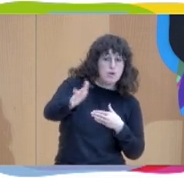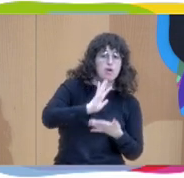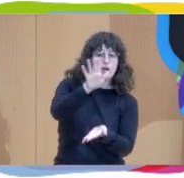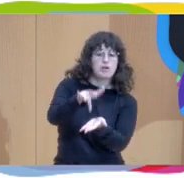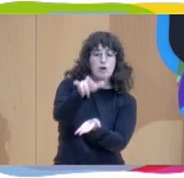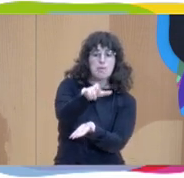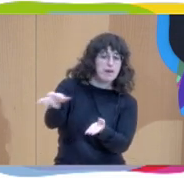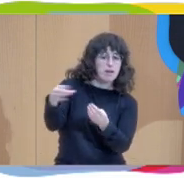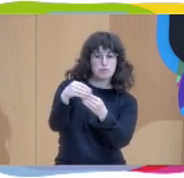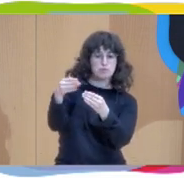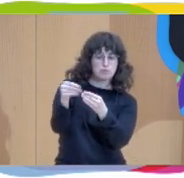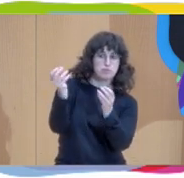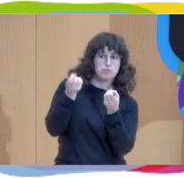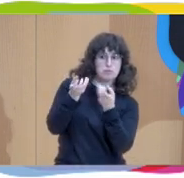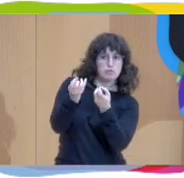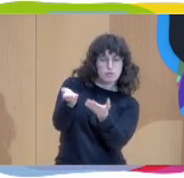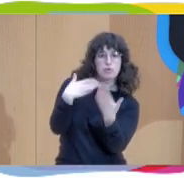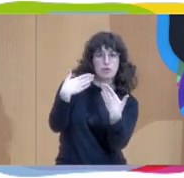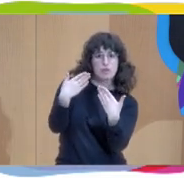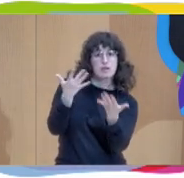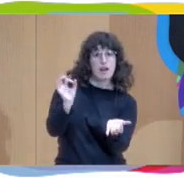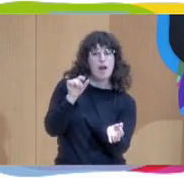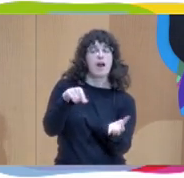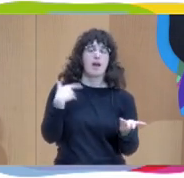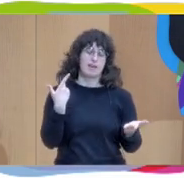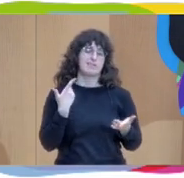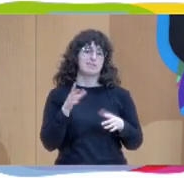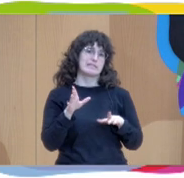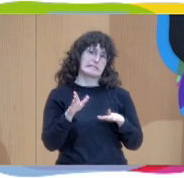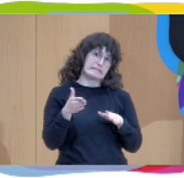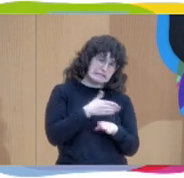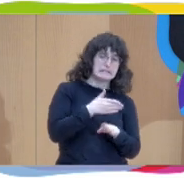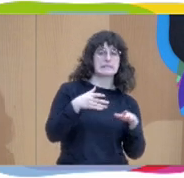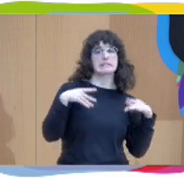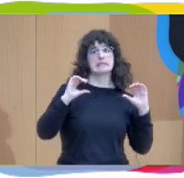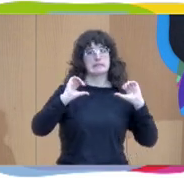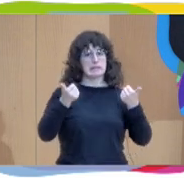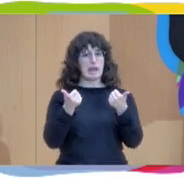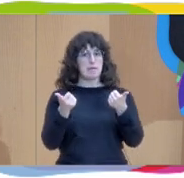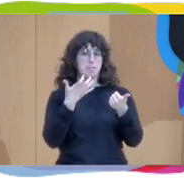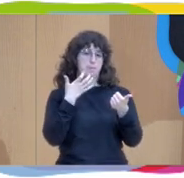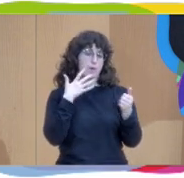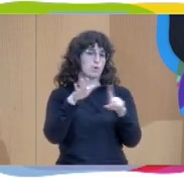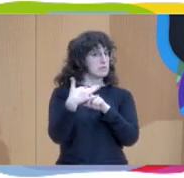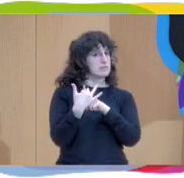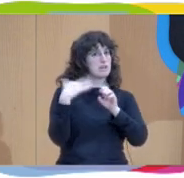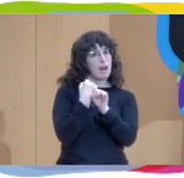in a working context or like in an area of